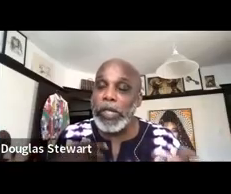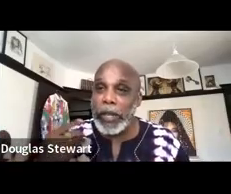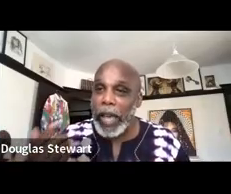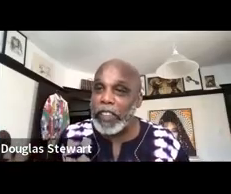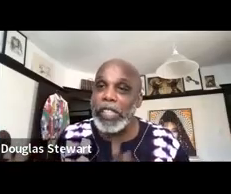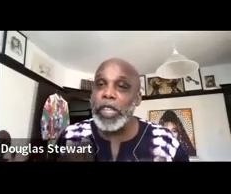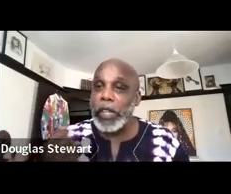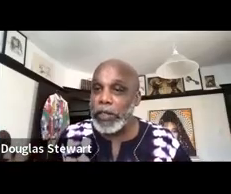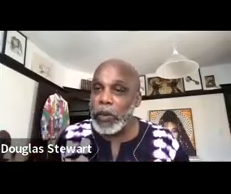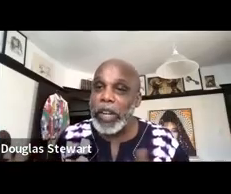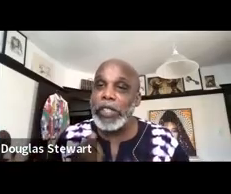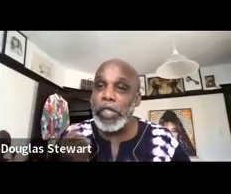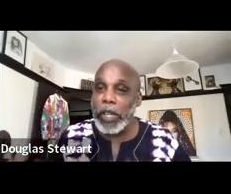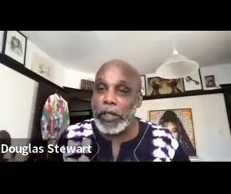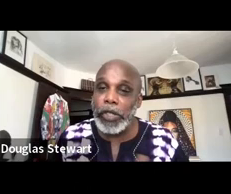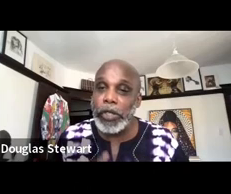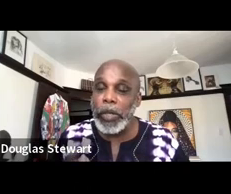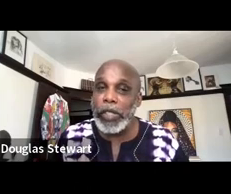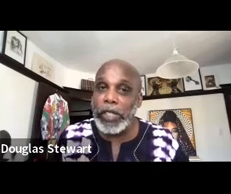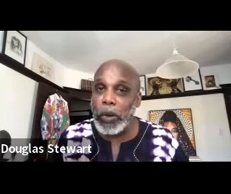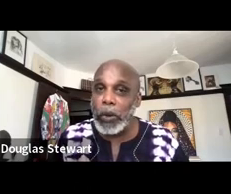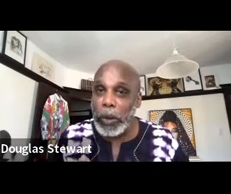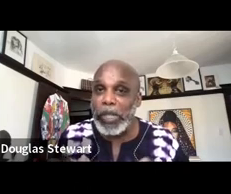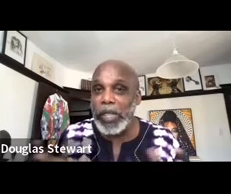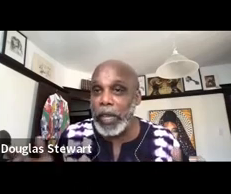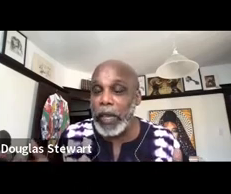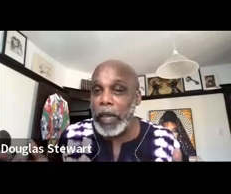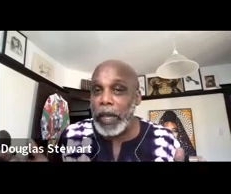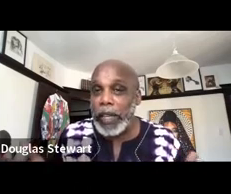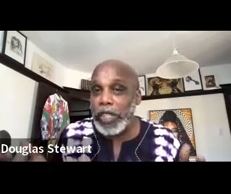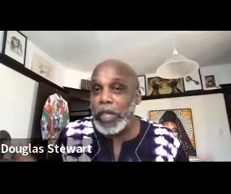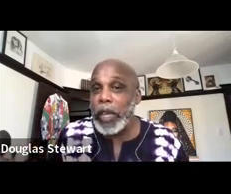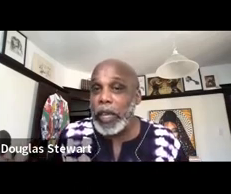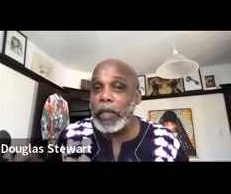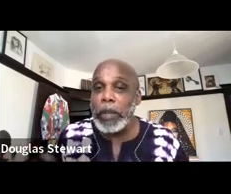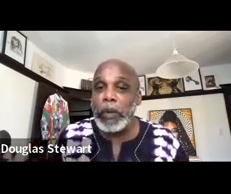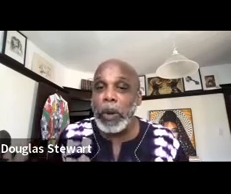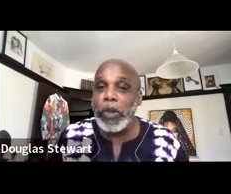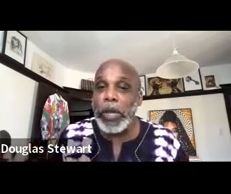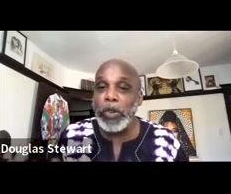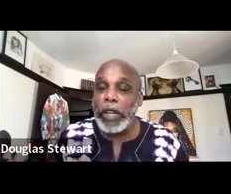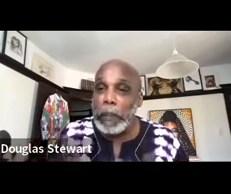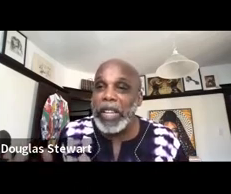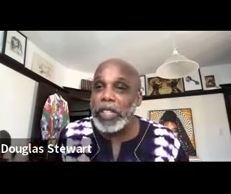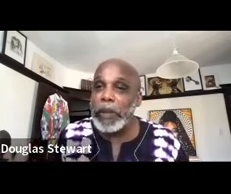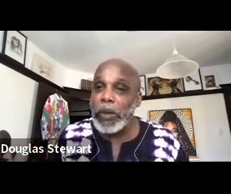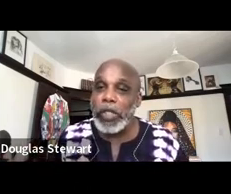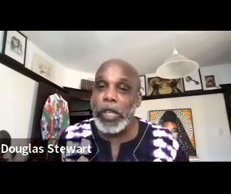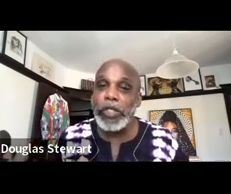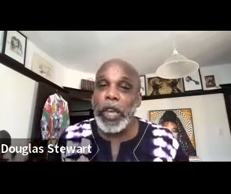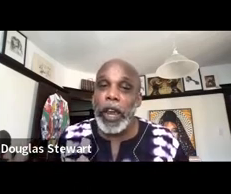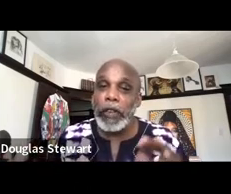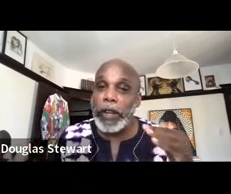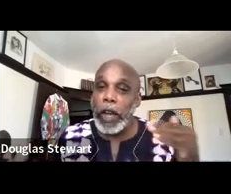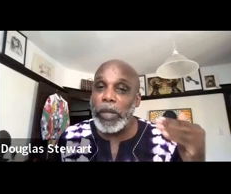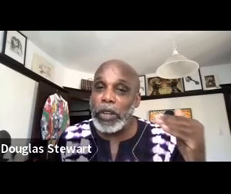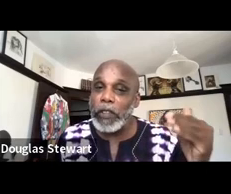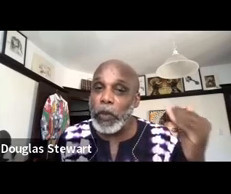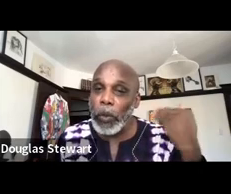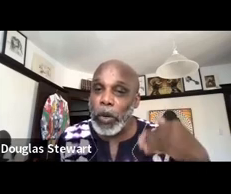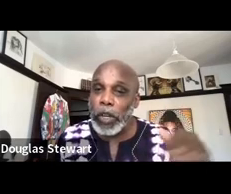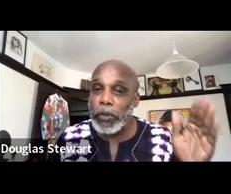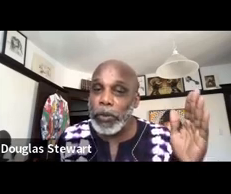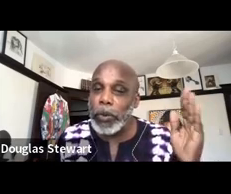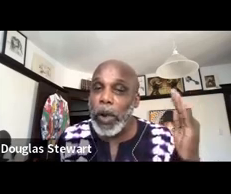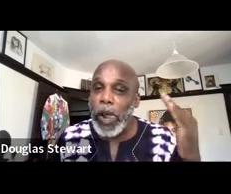then, of course, then having the skills. What are the skills to do this? And so we would say that today, some of what we're doing is try to build some of those skills around how we sort